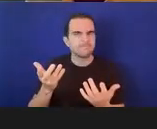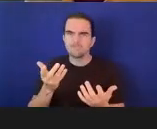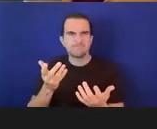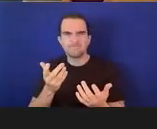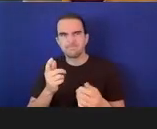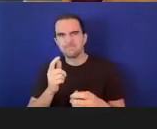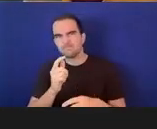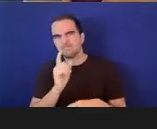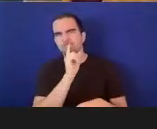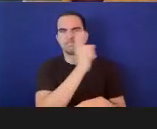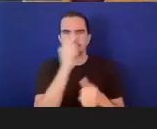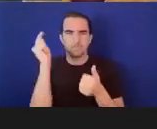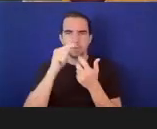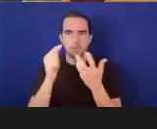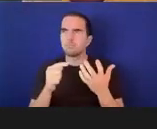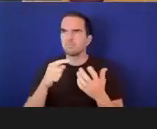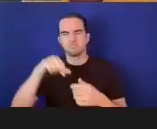to actually